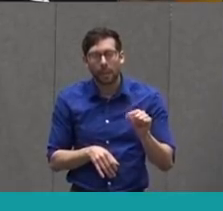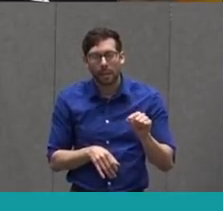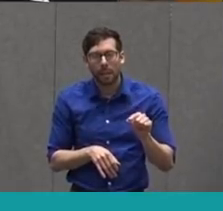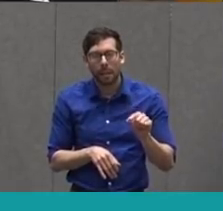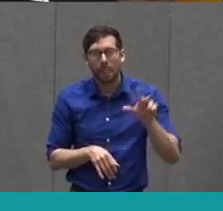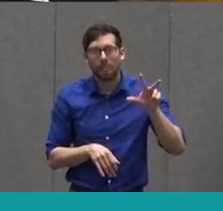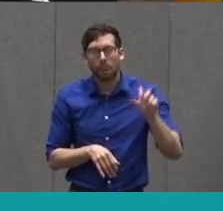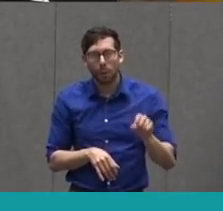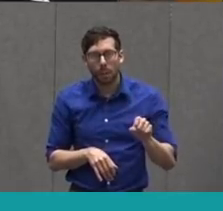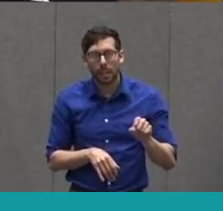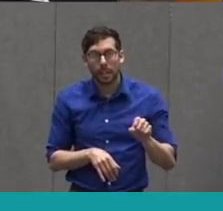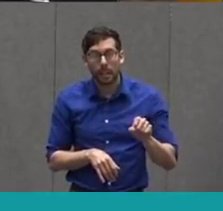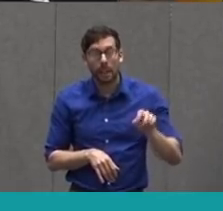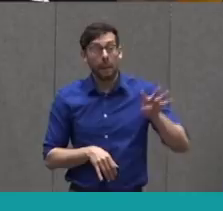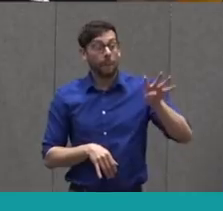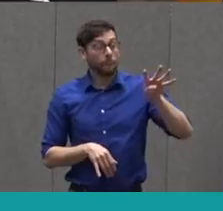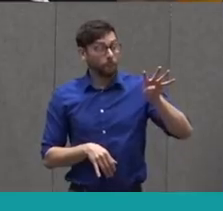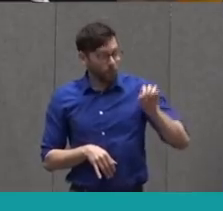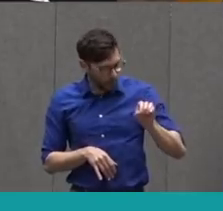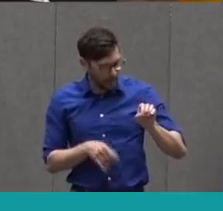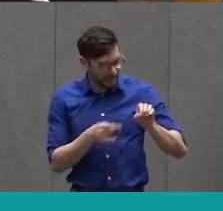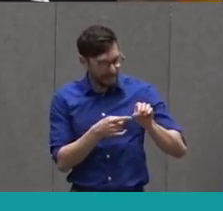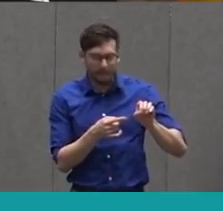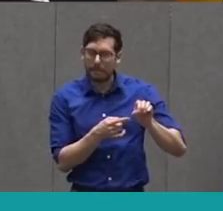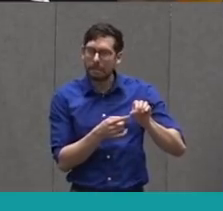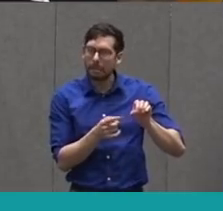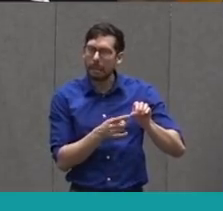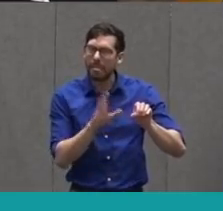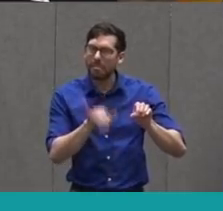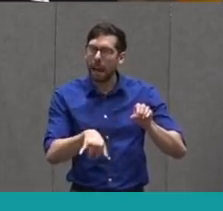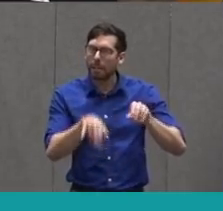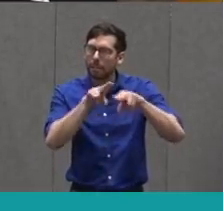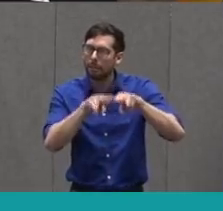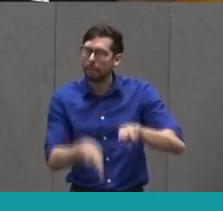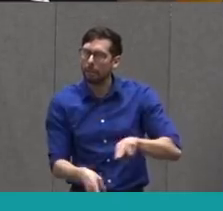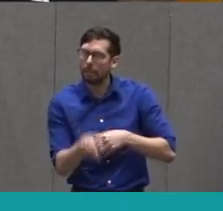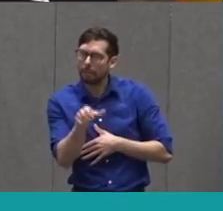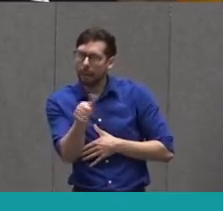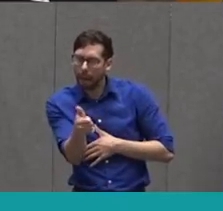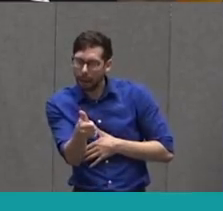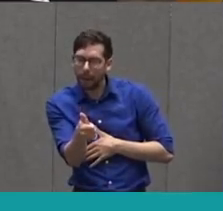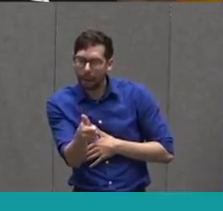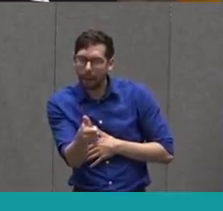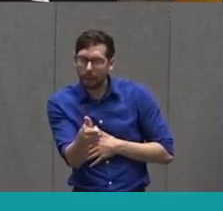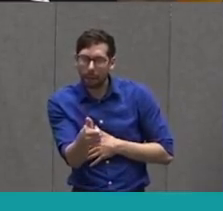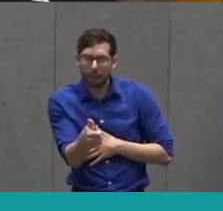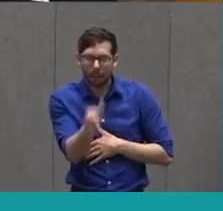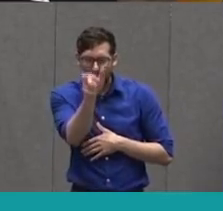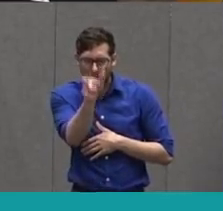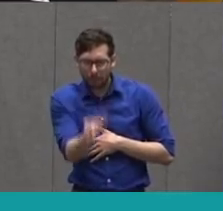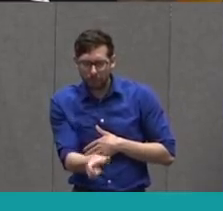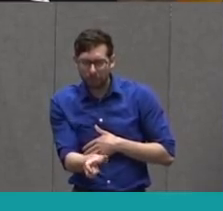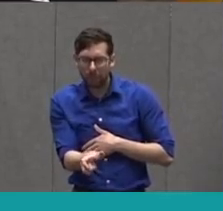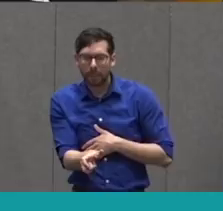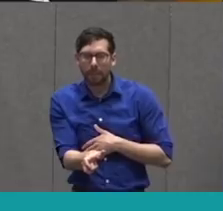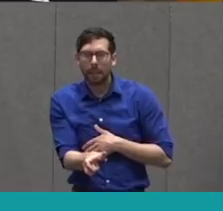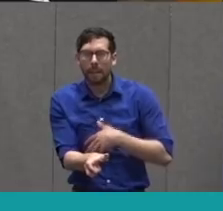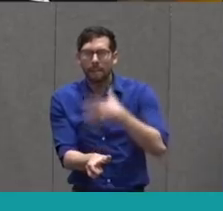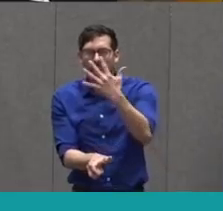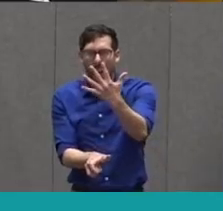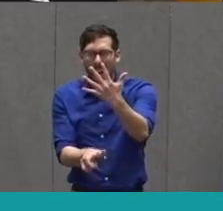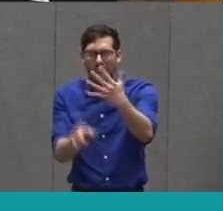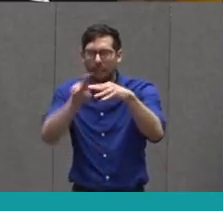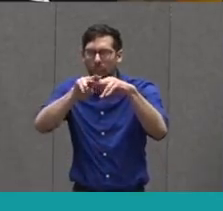was one less than that 50 that we had in the first place. So if we're thinking about our number that is 10 less